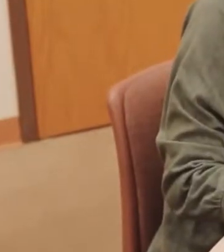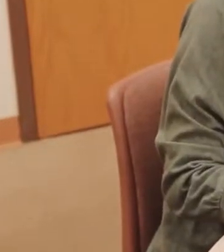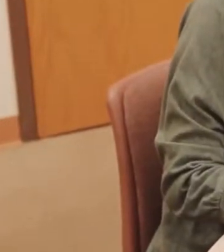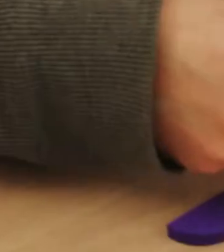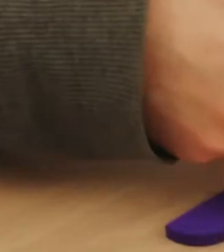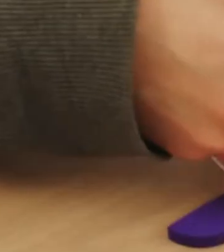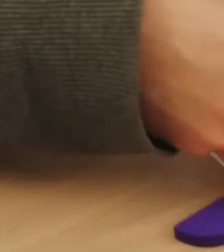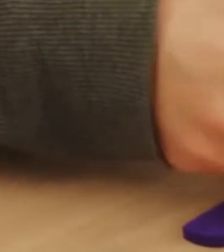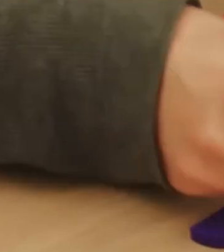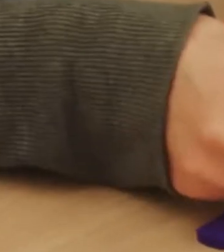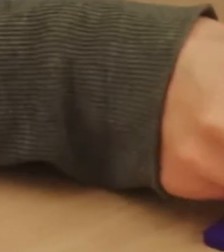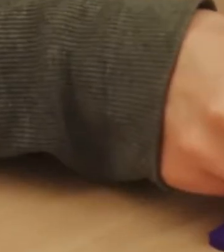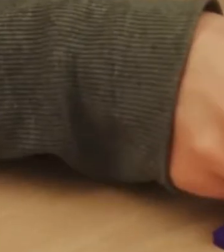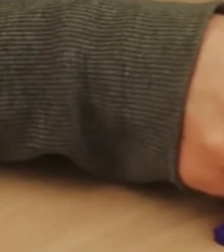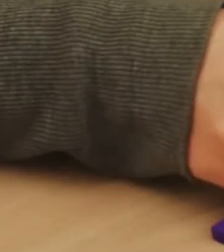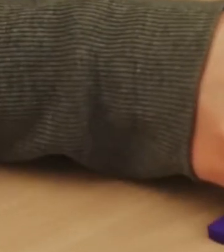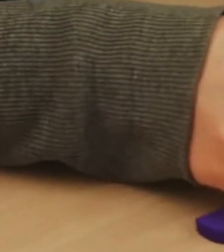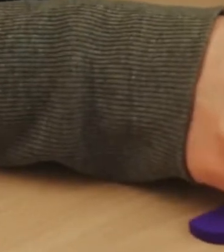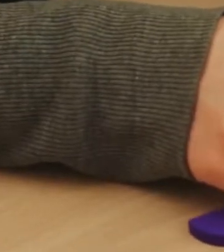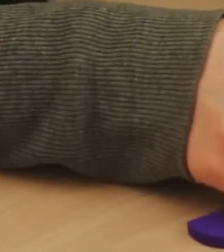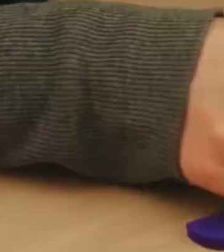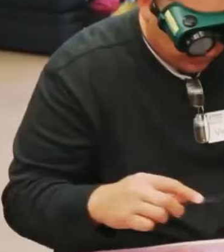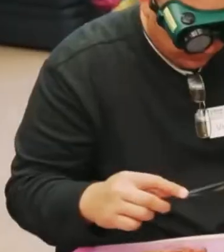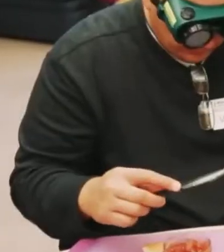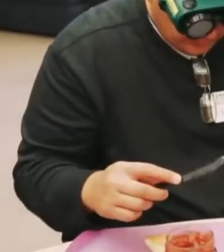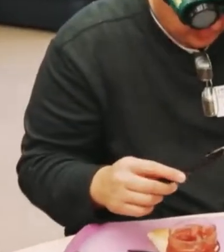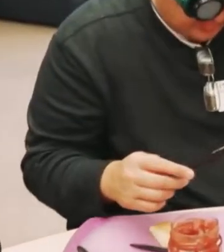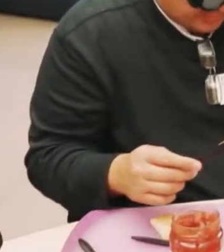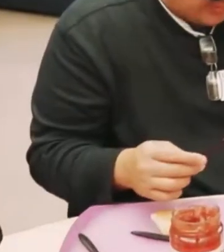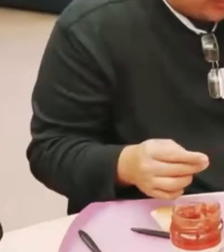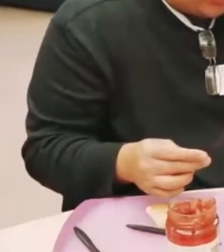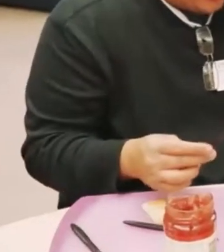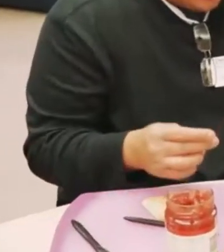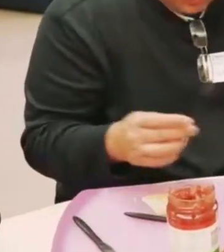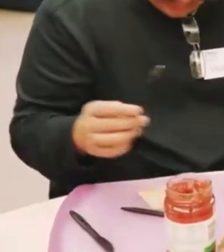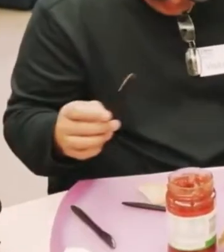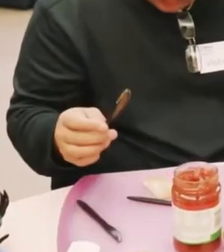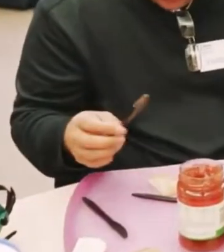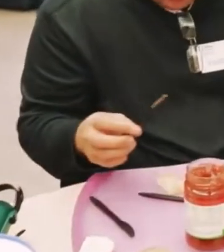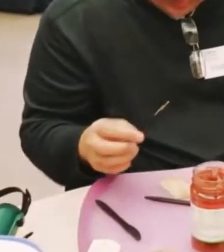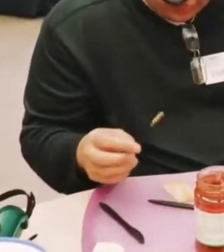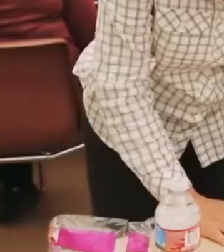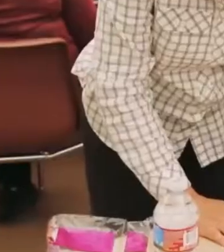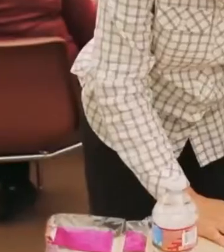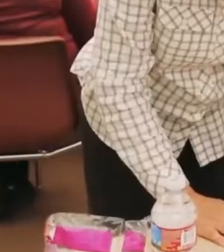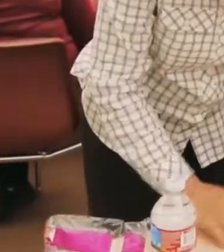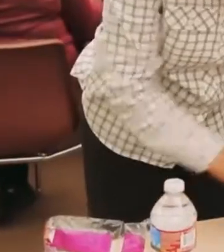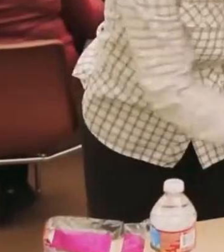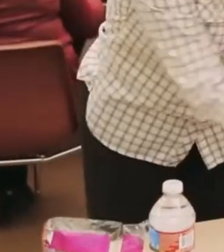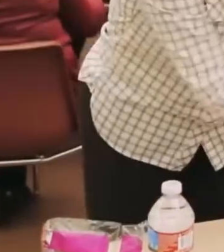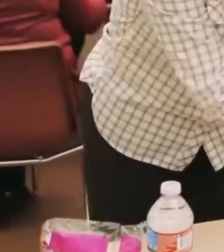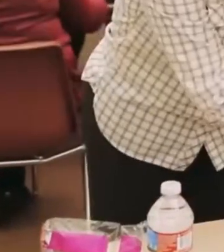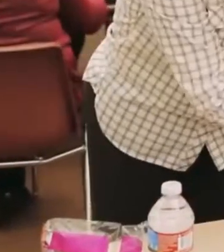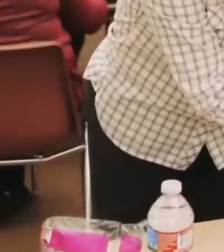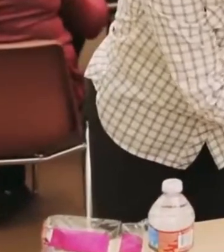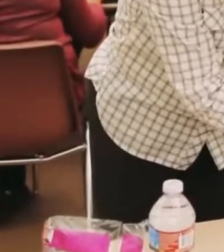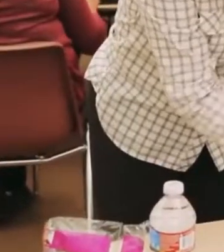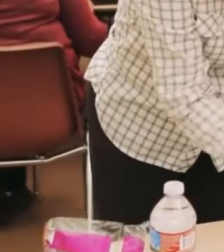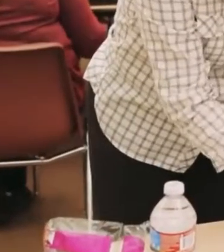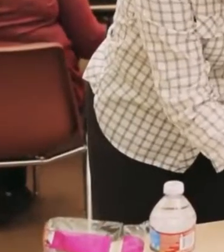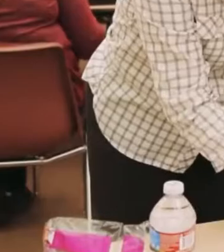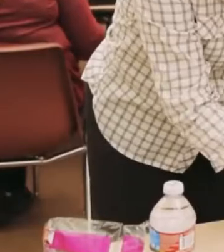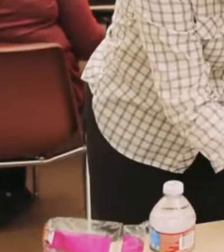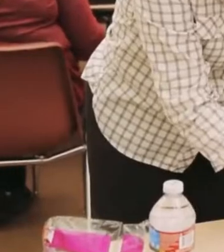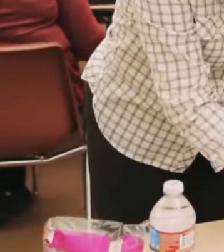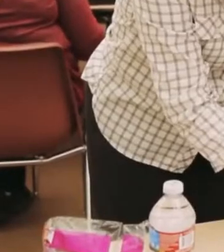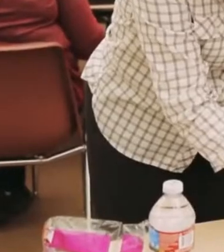Parents wearing vision simulating goggles engage in various activities, like piecing together a tangram puzzle, spreading peanut